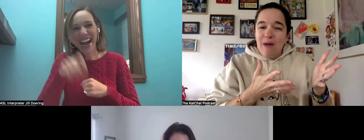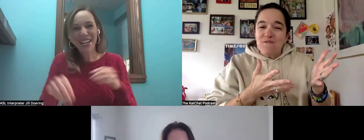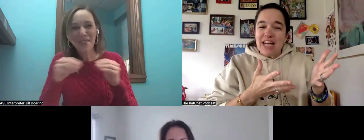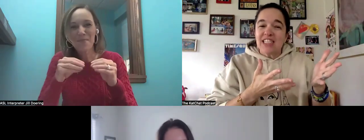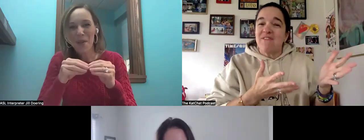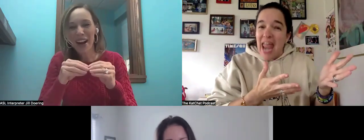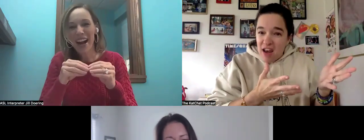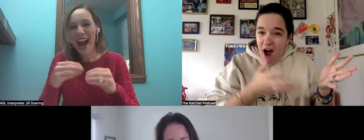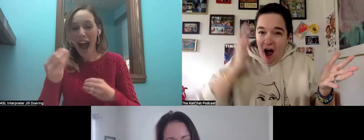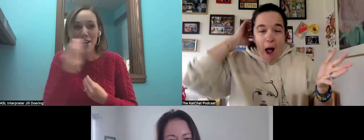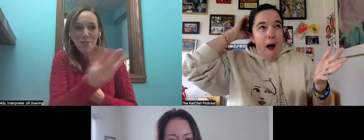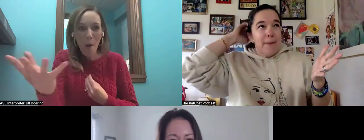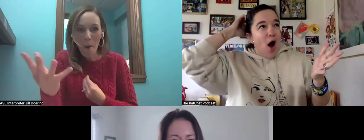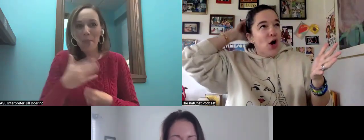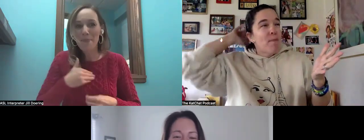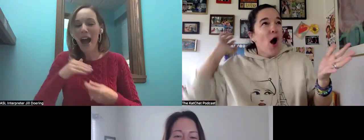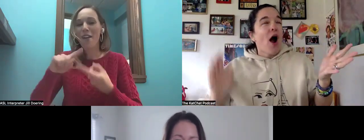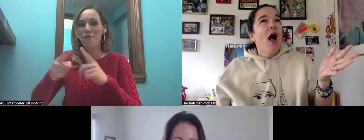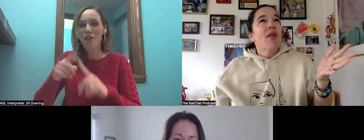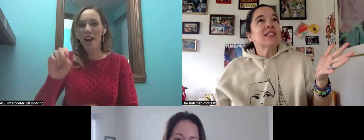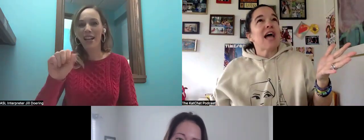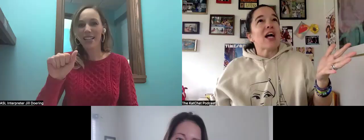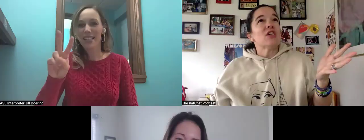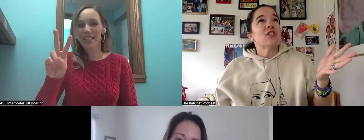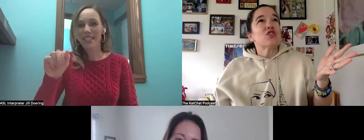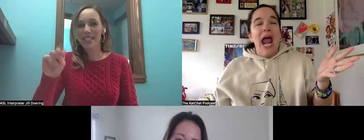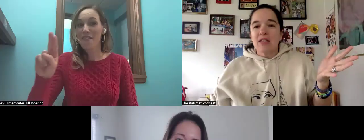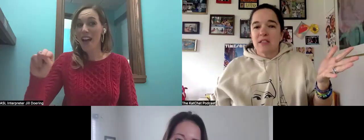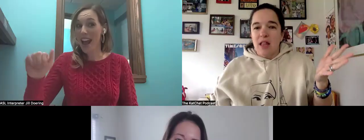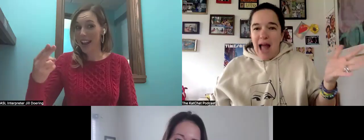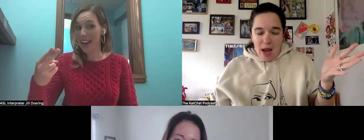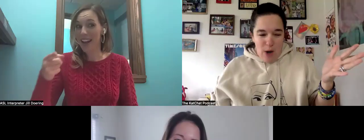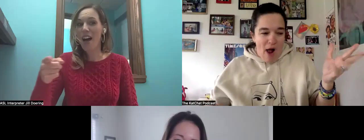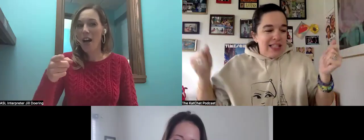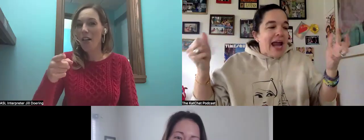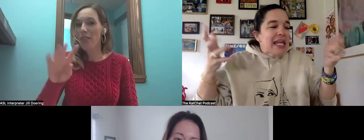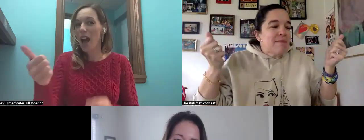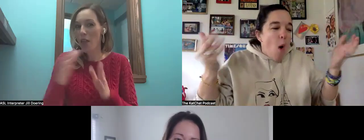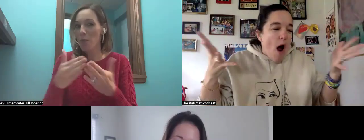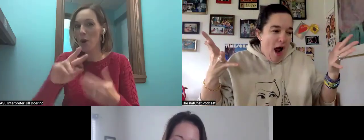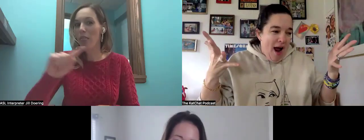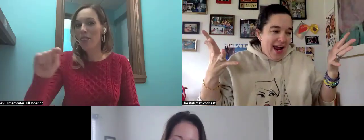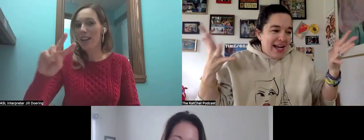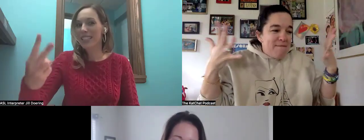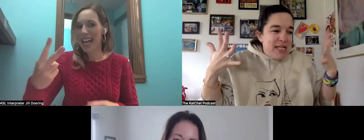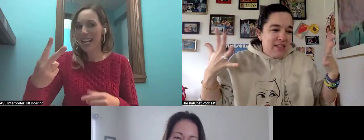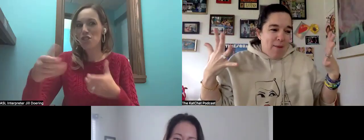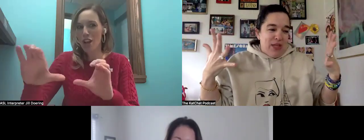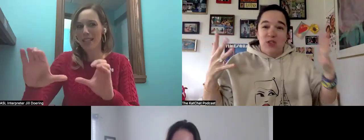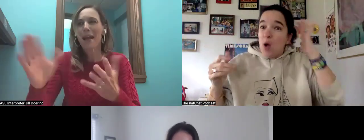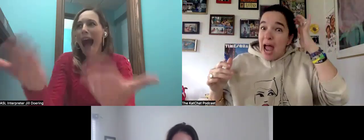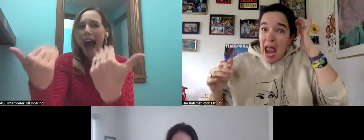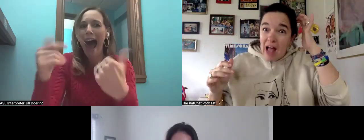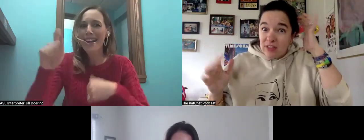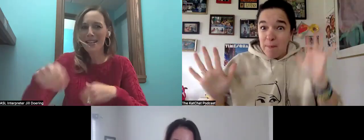I told my friend Savannah about her Uh-huh. book, The Second Chance Library, that I need more. Give me Yeah.